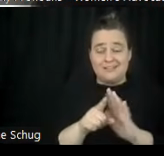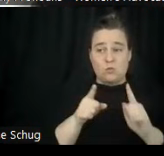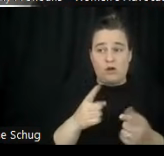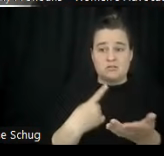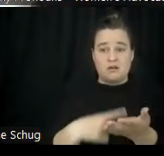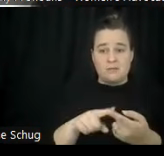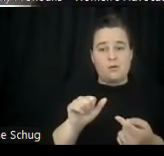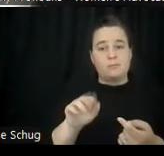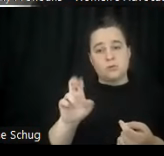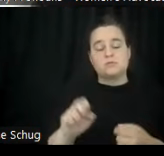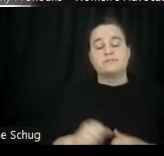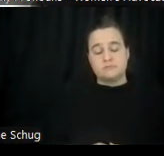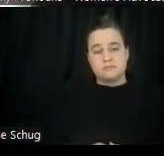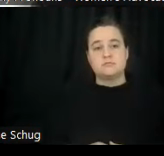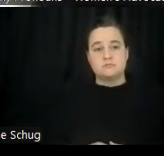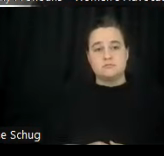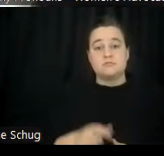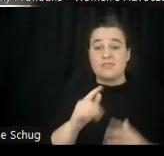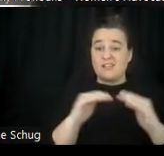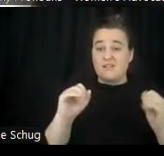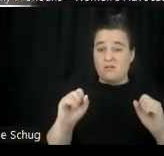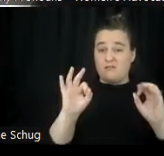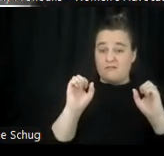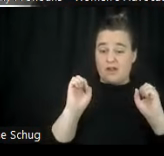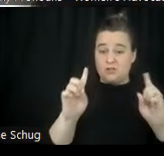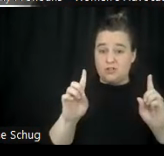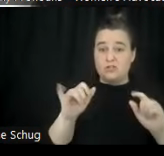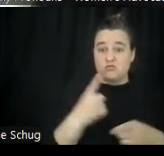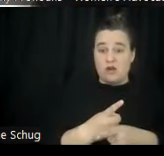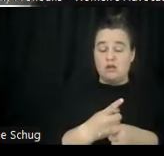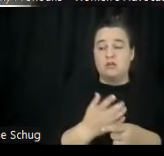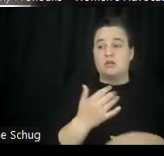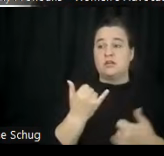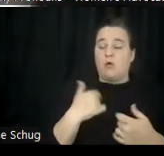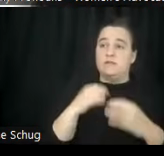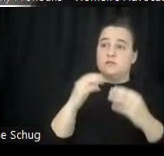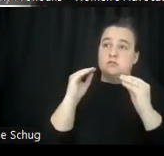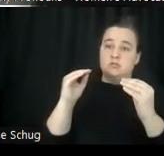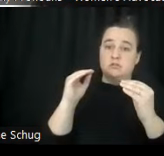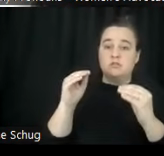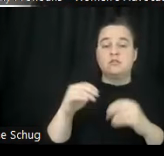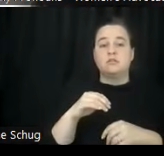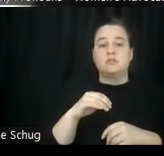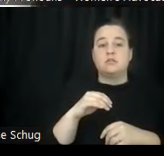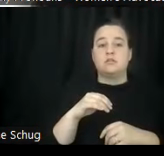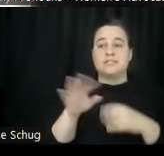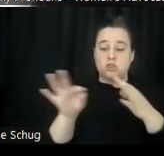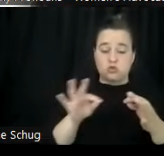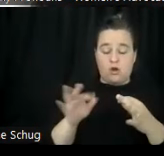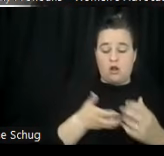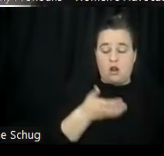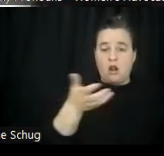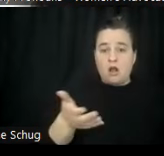I also like the level of education that some people have to do too, the burden of like having to educate, not only describe and just share what